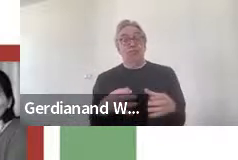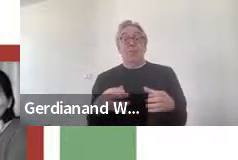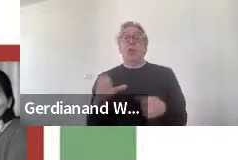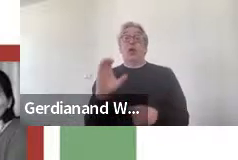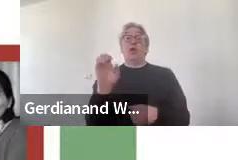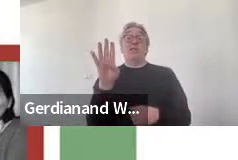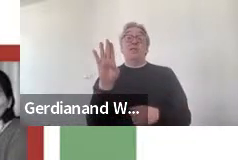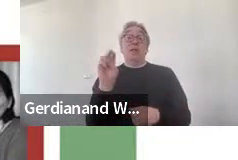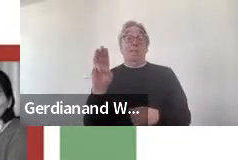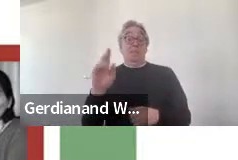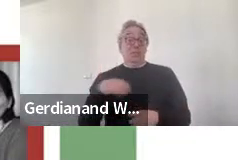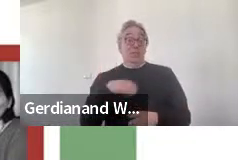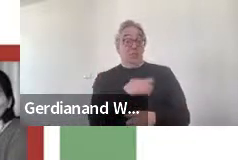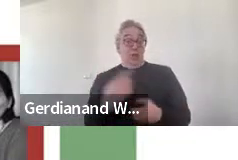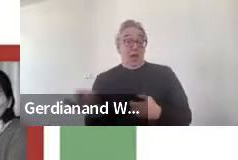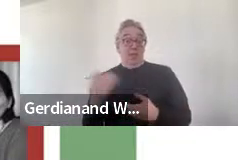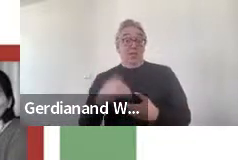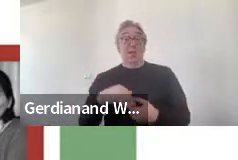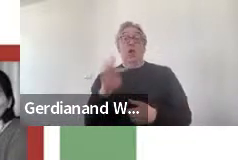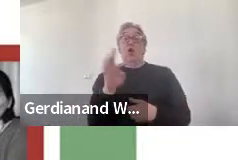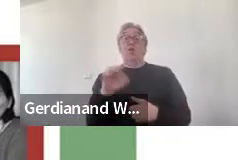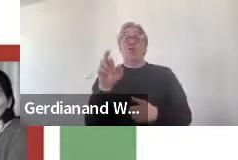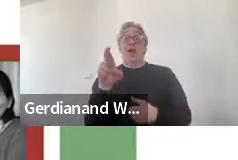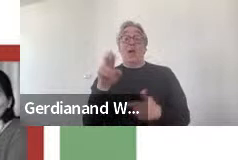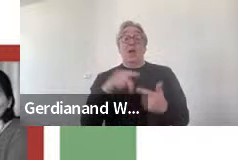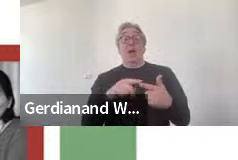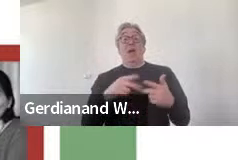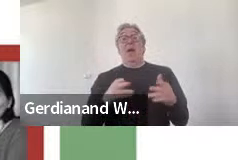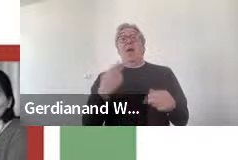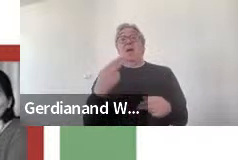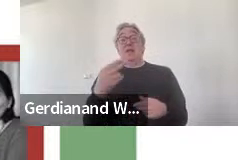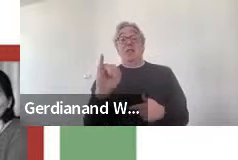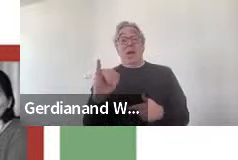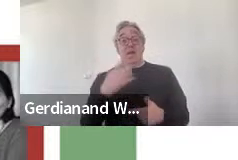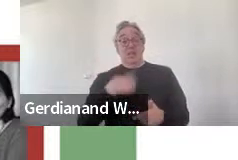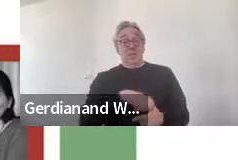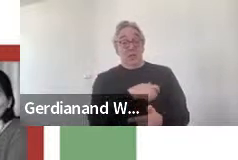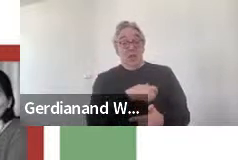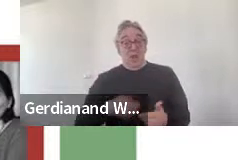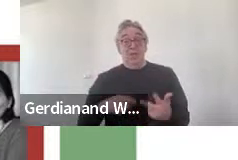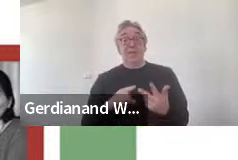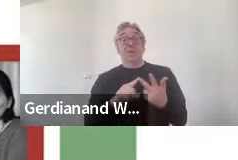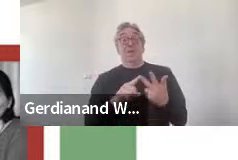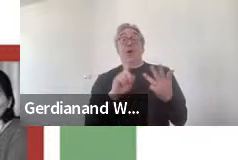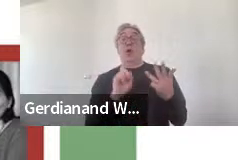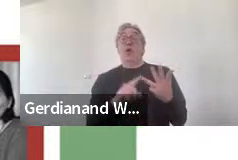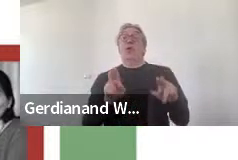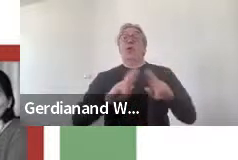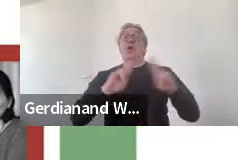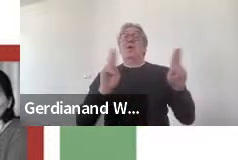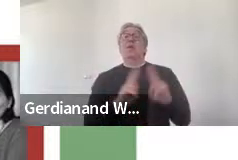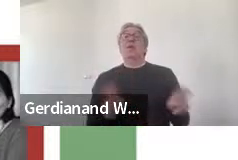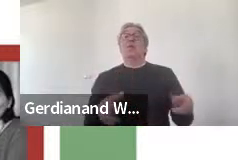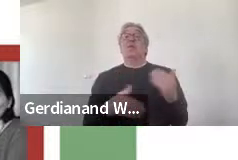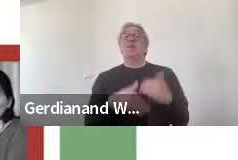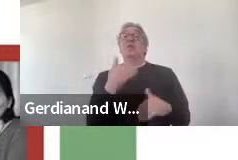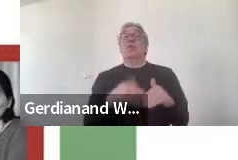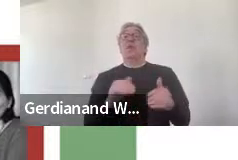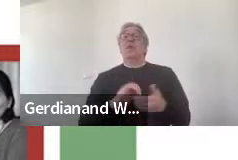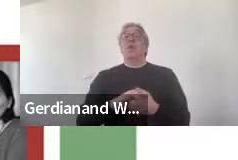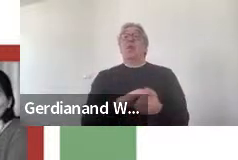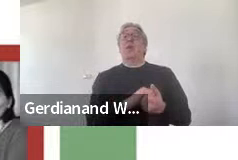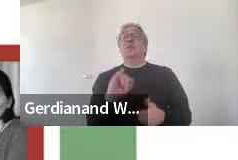CBM Switzerland, FairMed, Handicap International Switzerland, and the International Disability